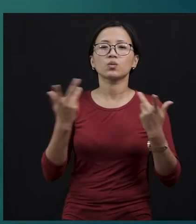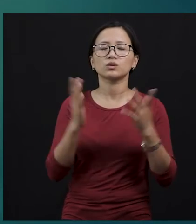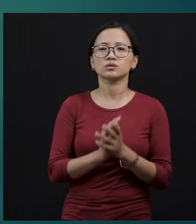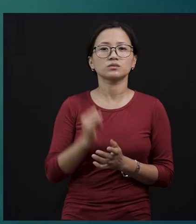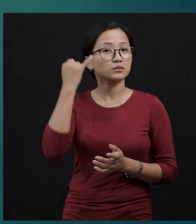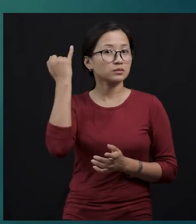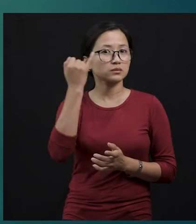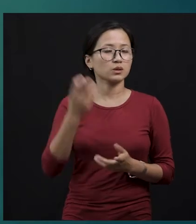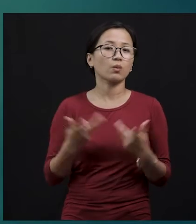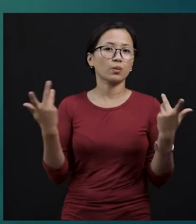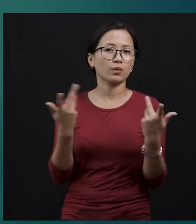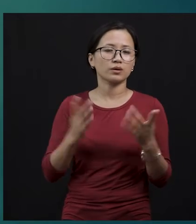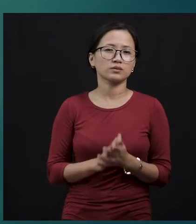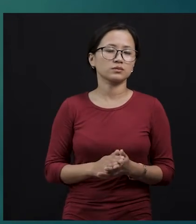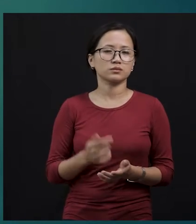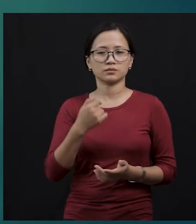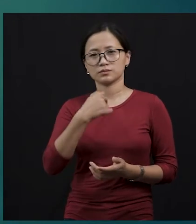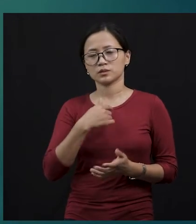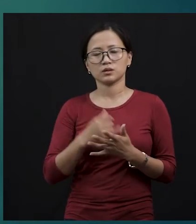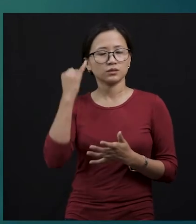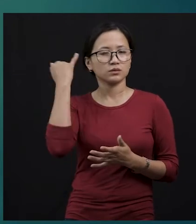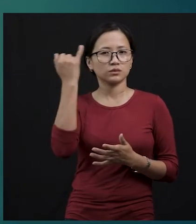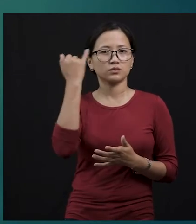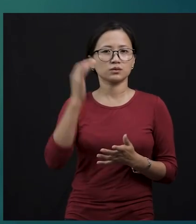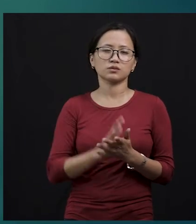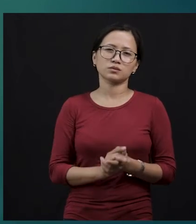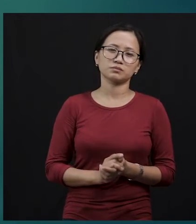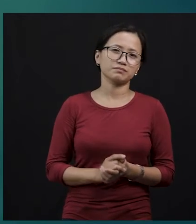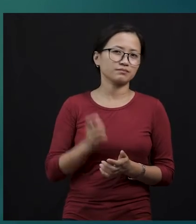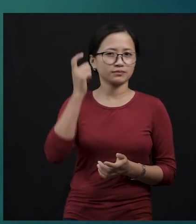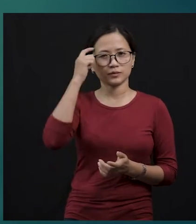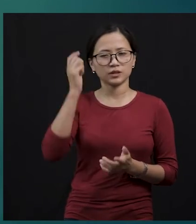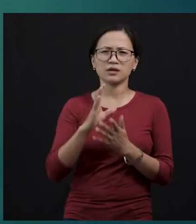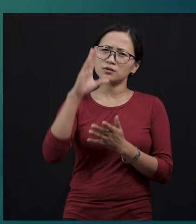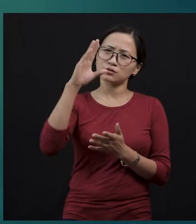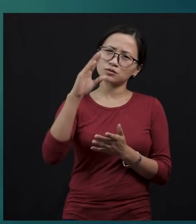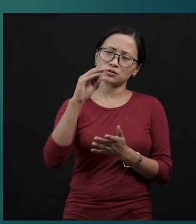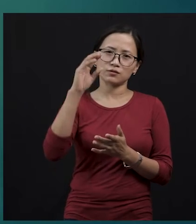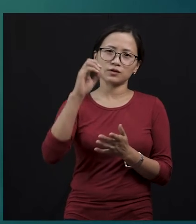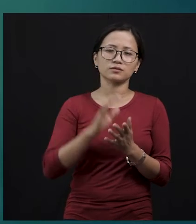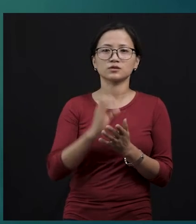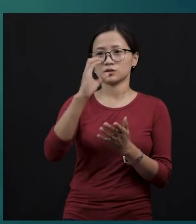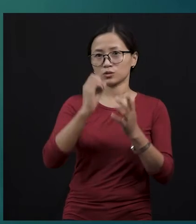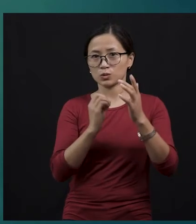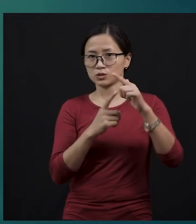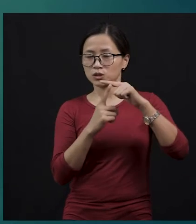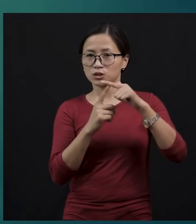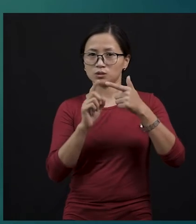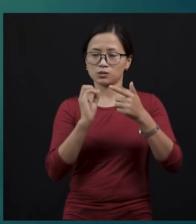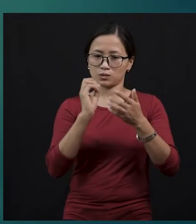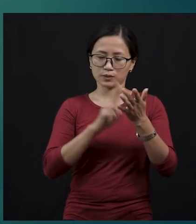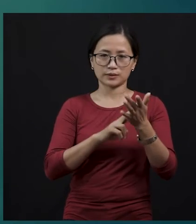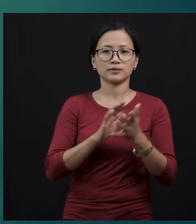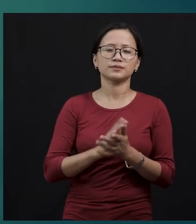do you imagine? As for me, I used to imagine as if it would be soft like cotton. You know what is a cotton, right? I used to feel that